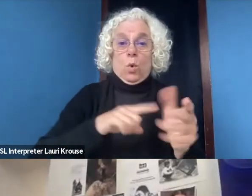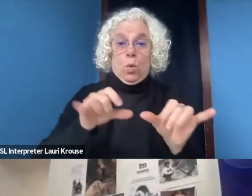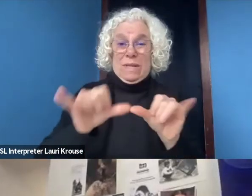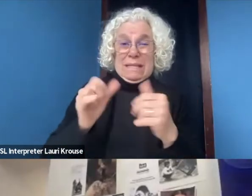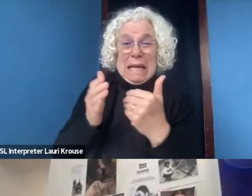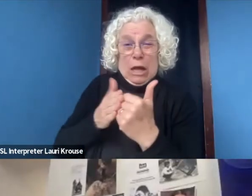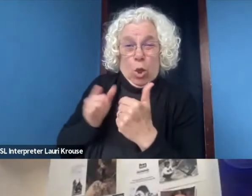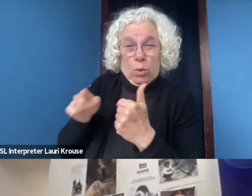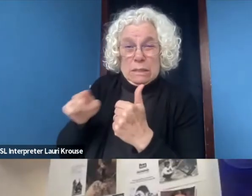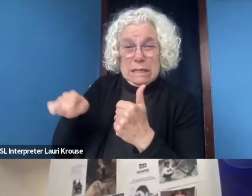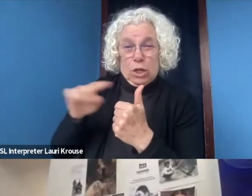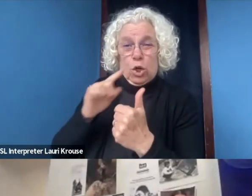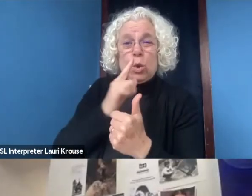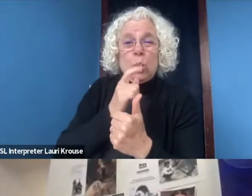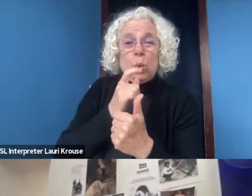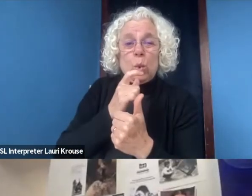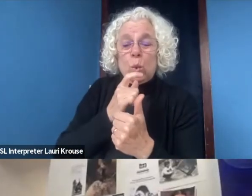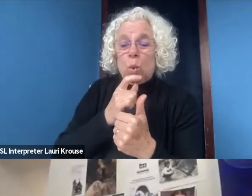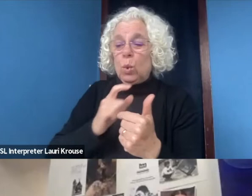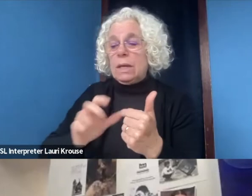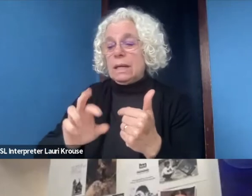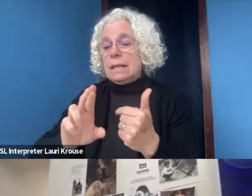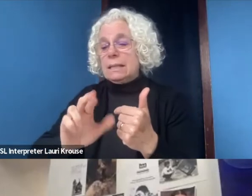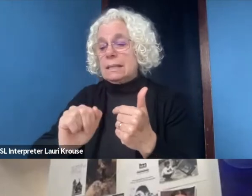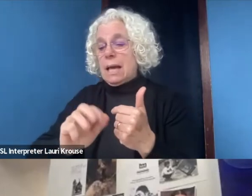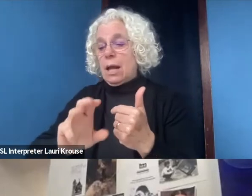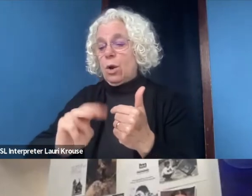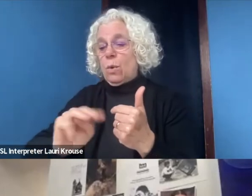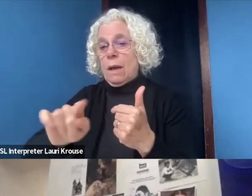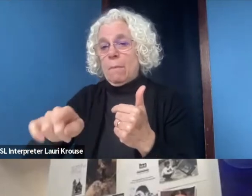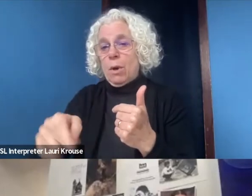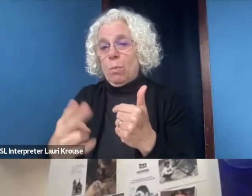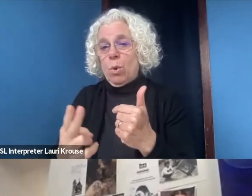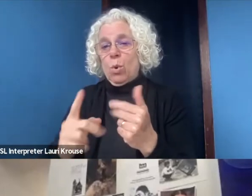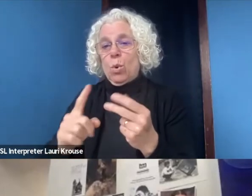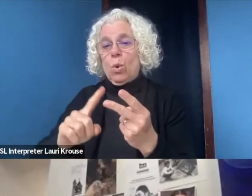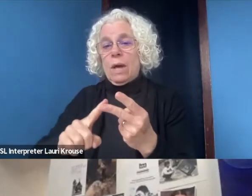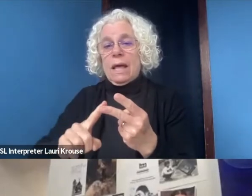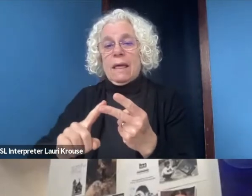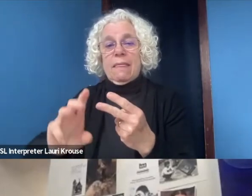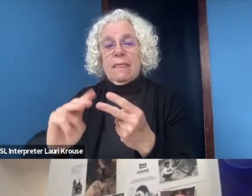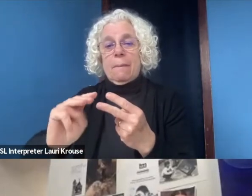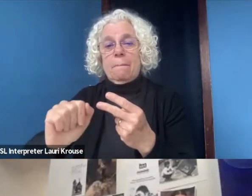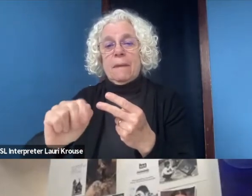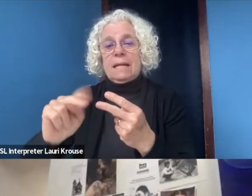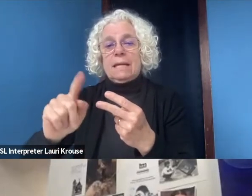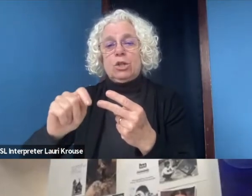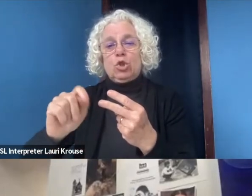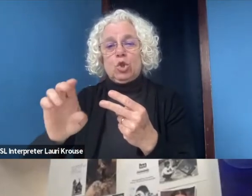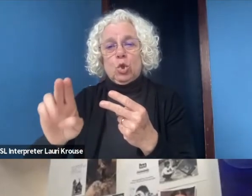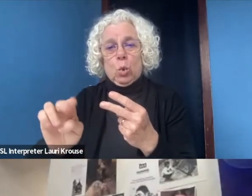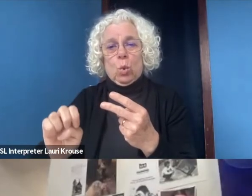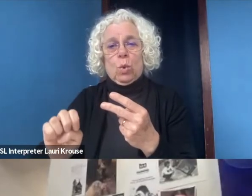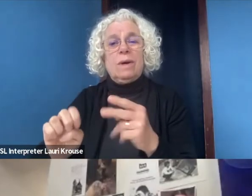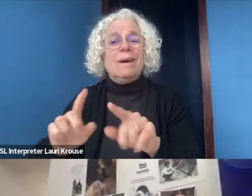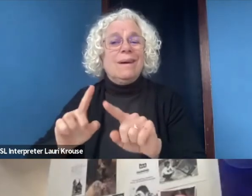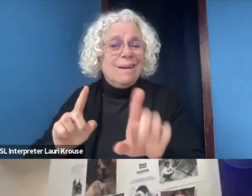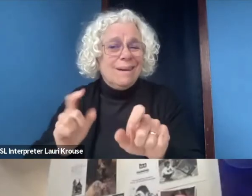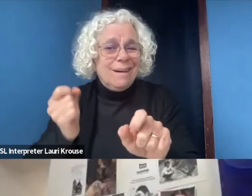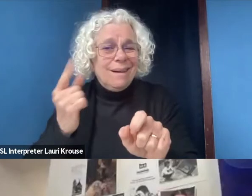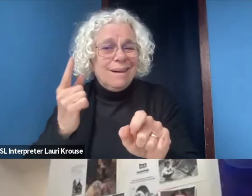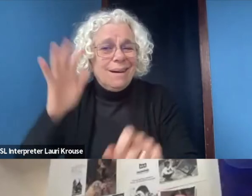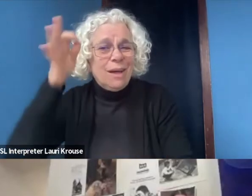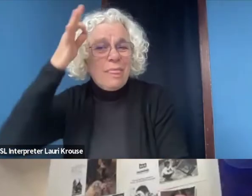to our areas are the Ramapo and the Nanticoke. And of course, the federal government, in